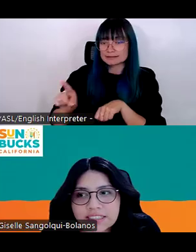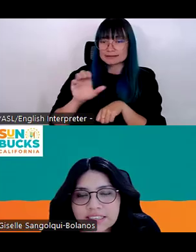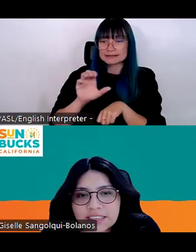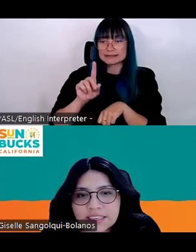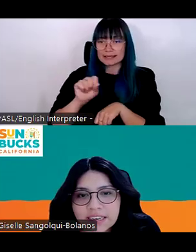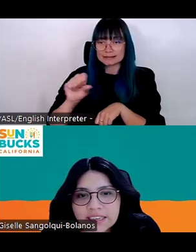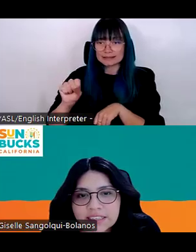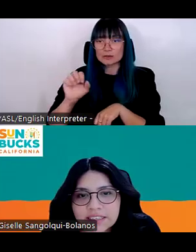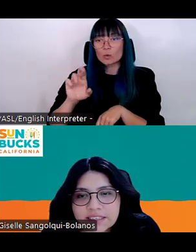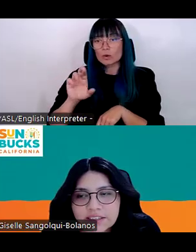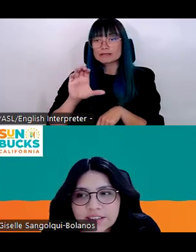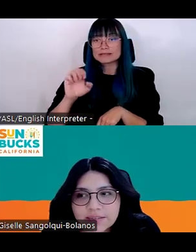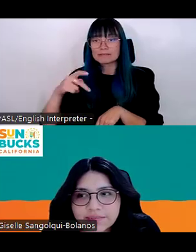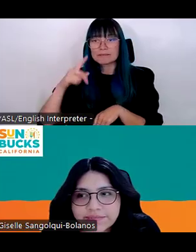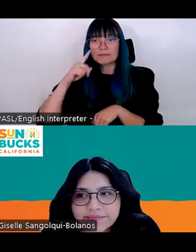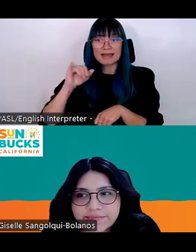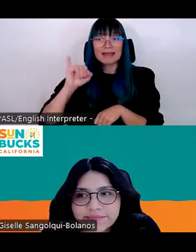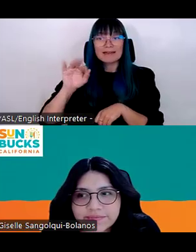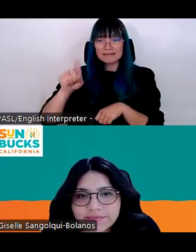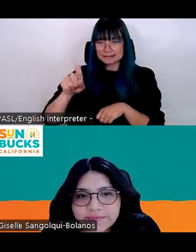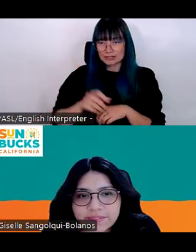or CDE as necessary.